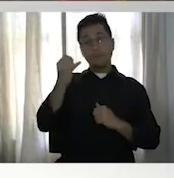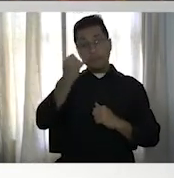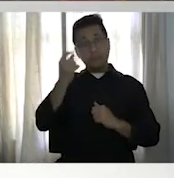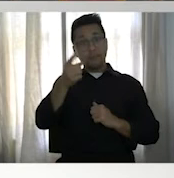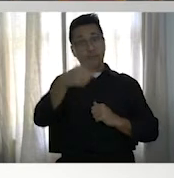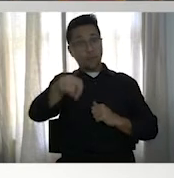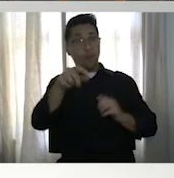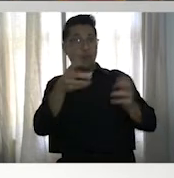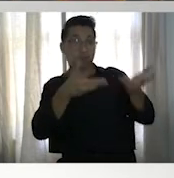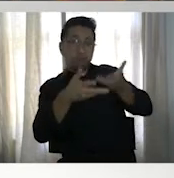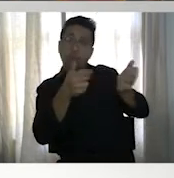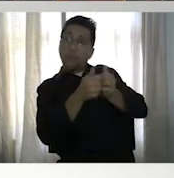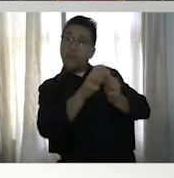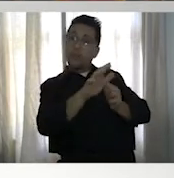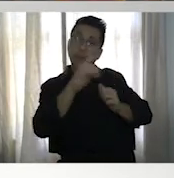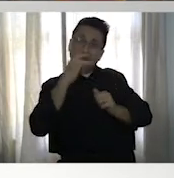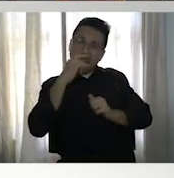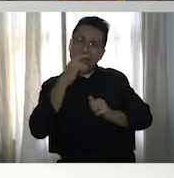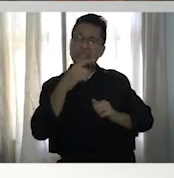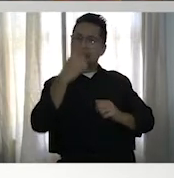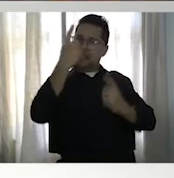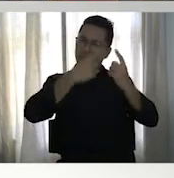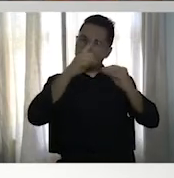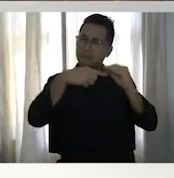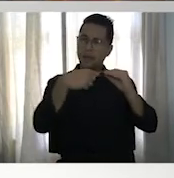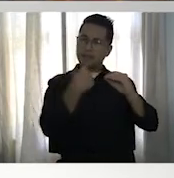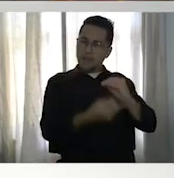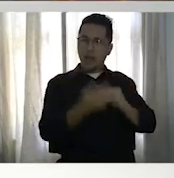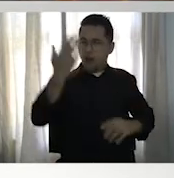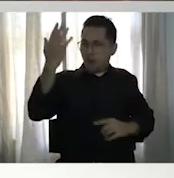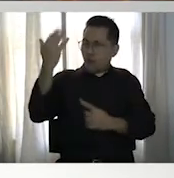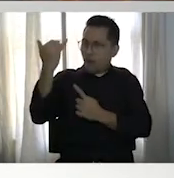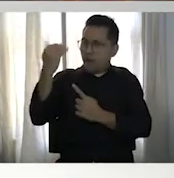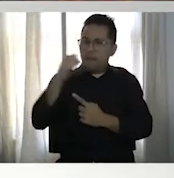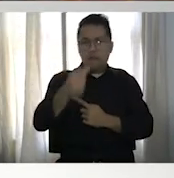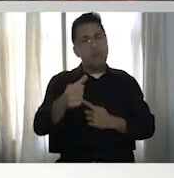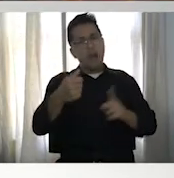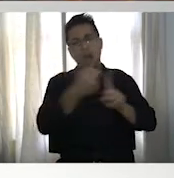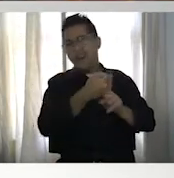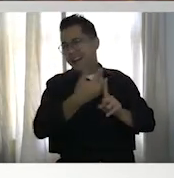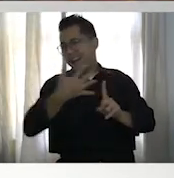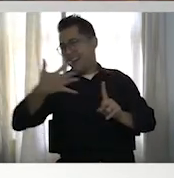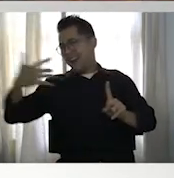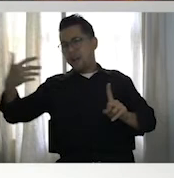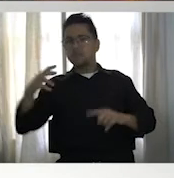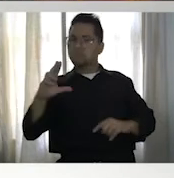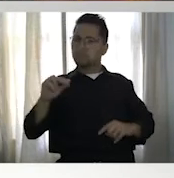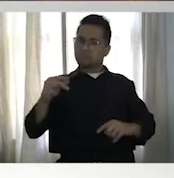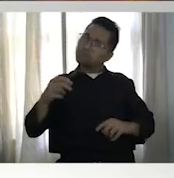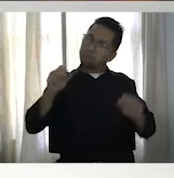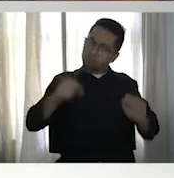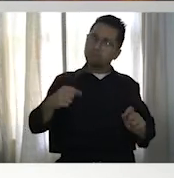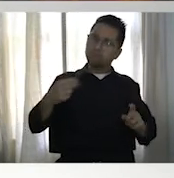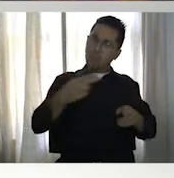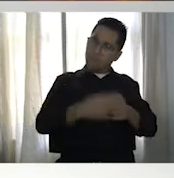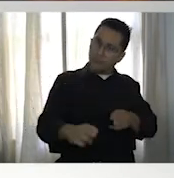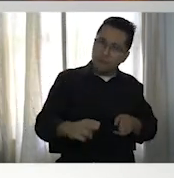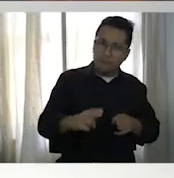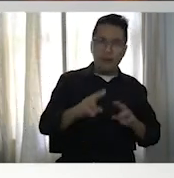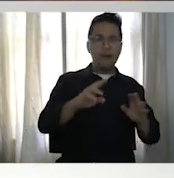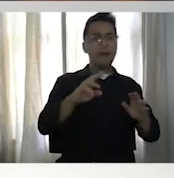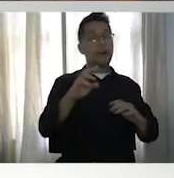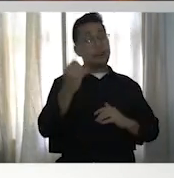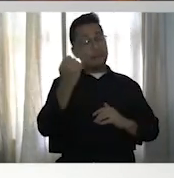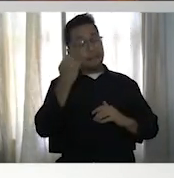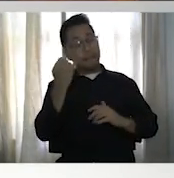now, think about telling them why. You don't have to have long, complicated sentences. Shorter ones if you need to, longer if it's